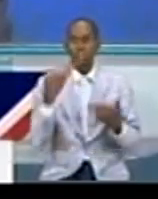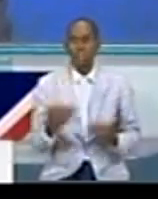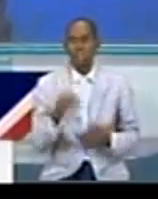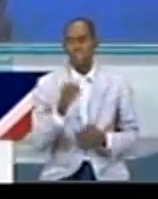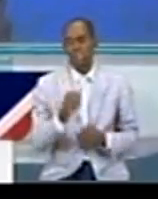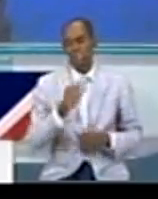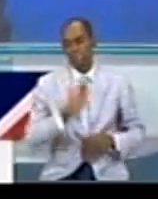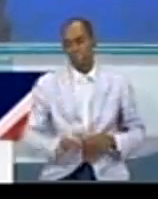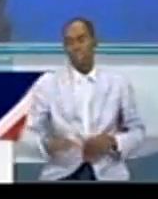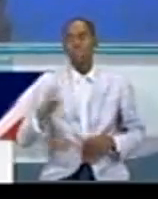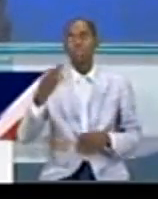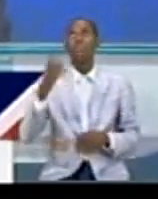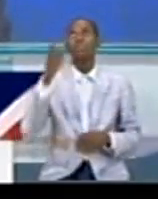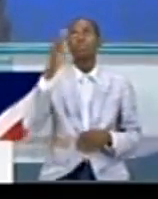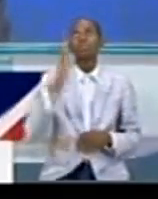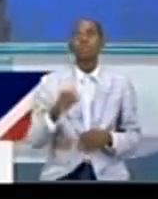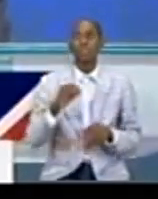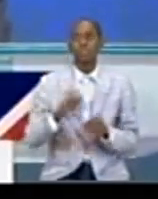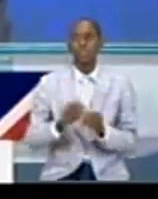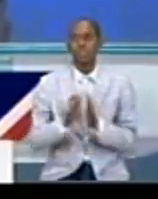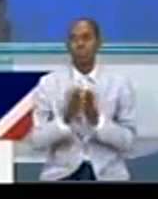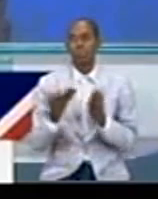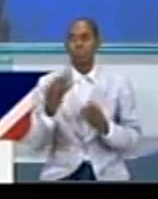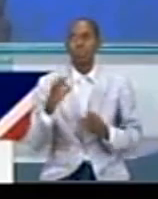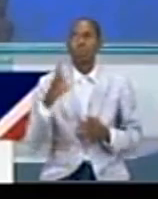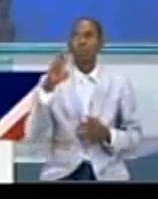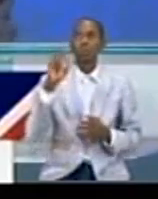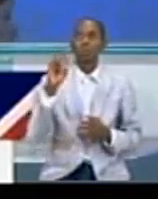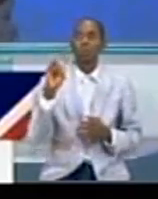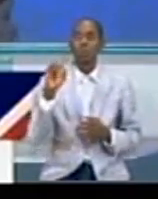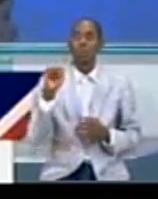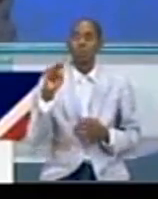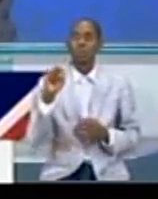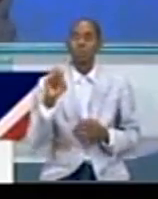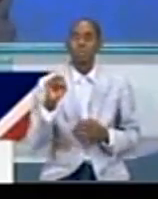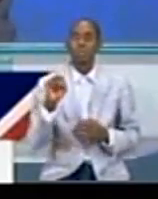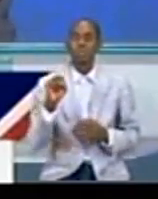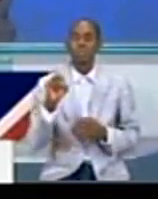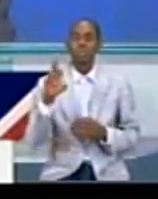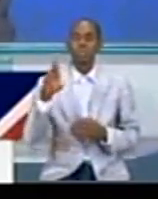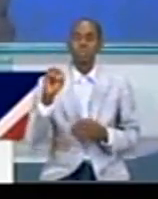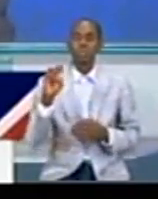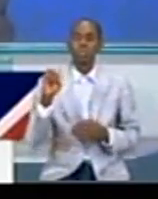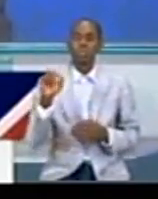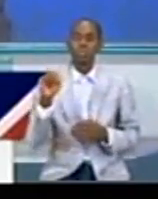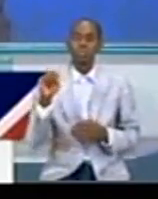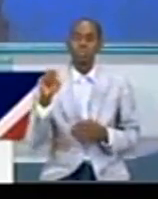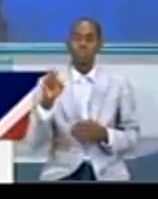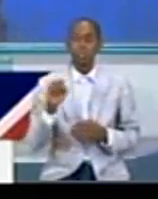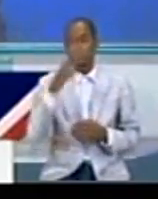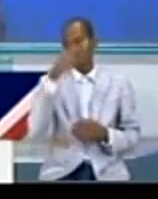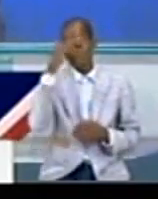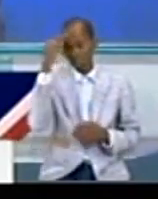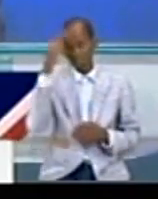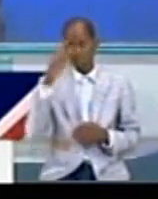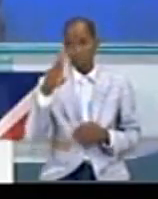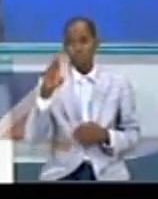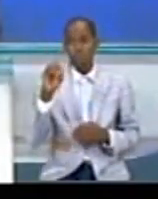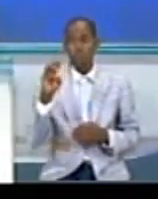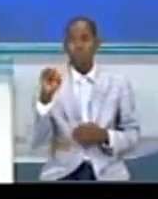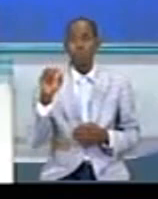Romans chapter 8. Romans chapter 8. We're reading from